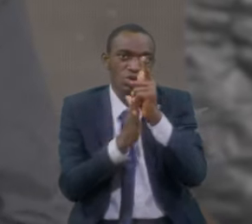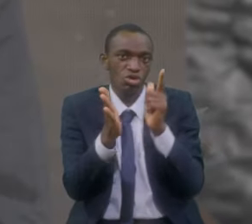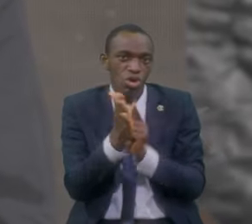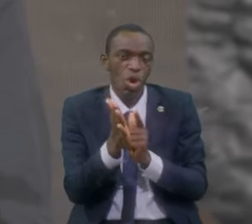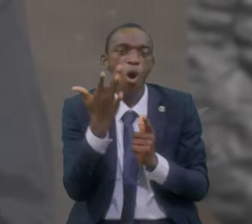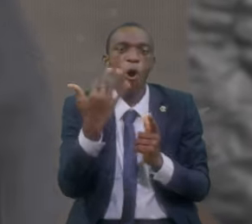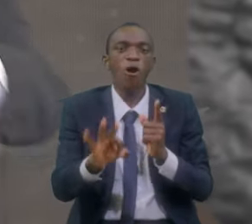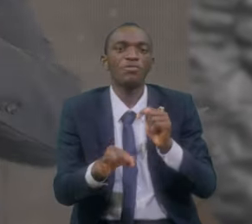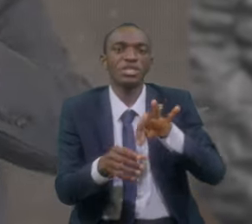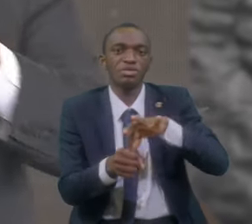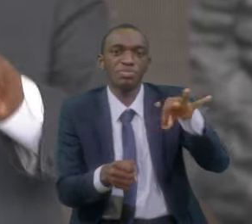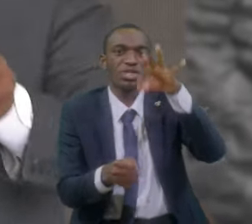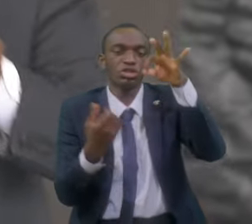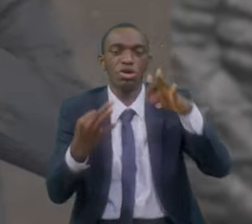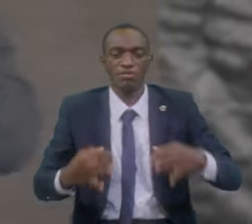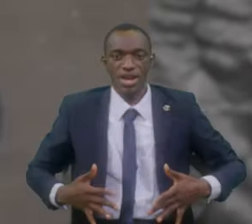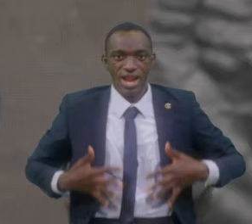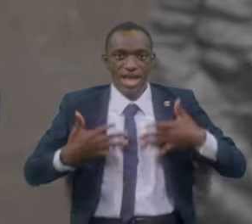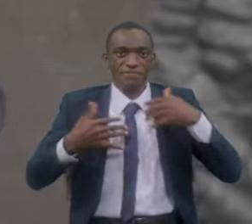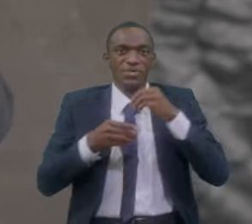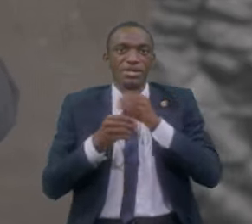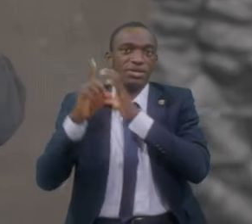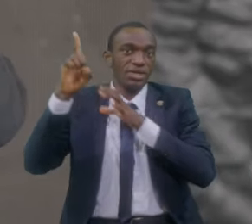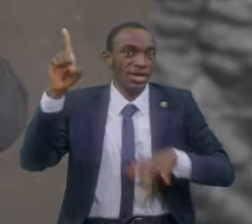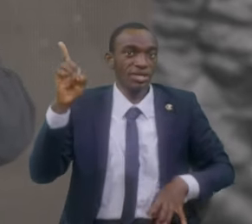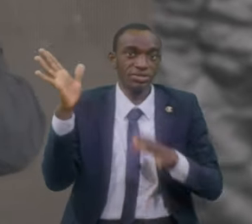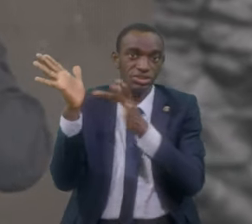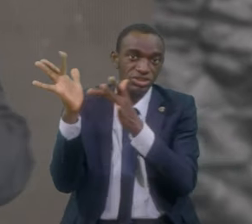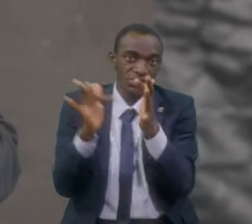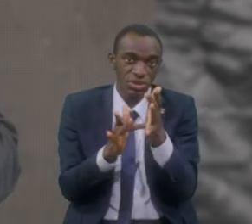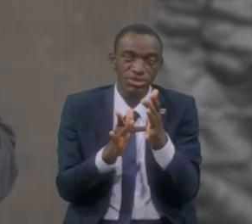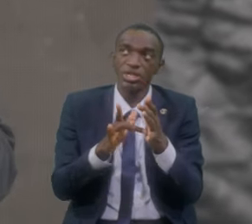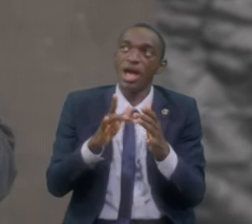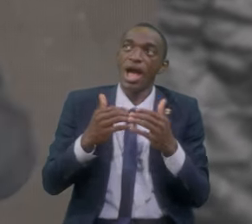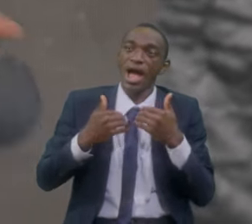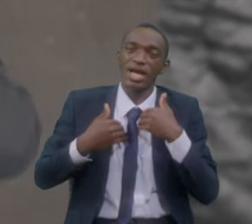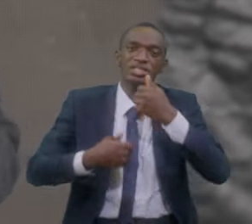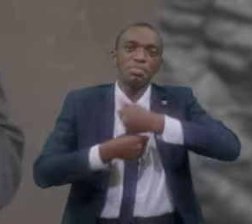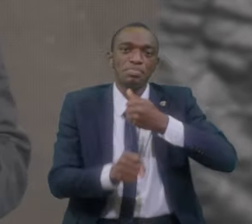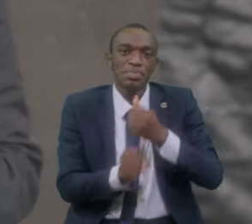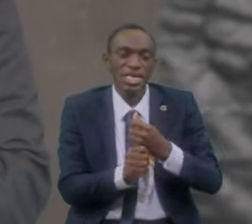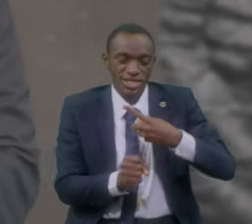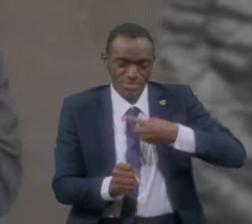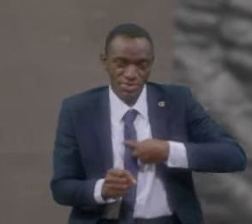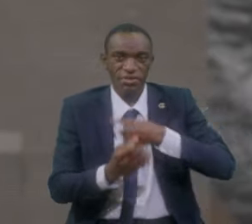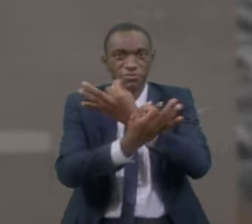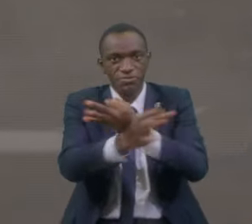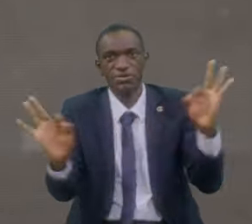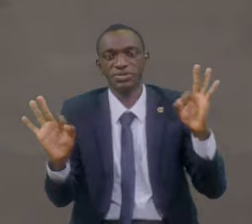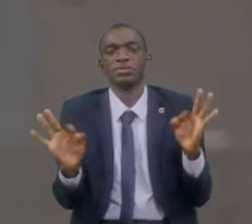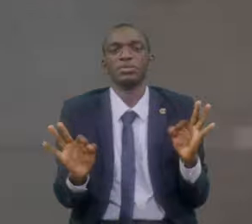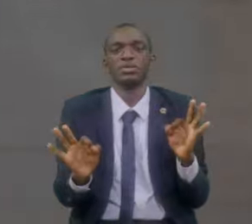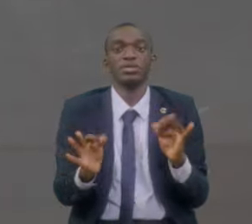in Christ Jesus has made me free. That's Paul the Apostle